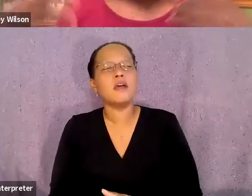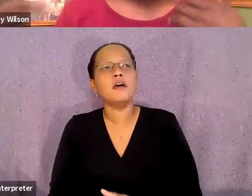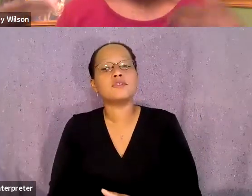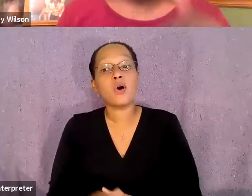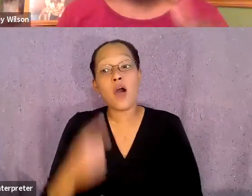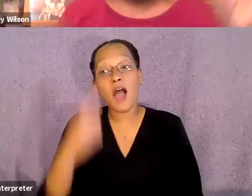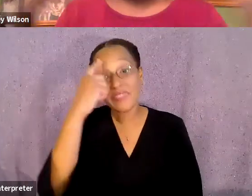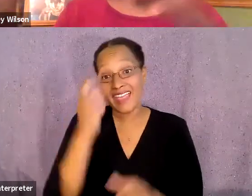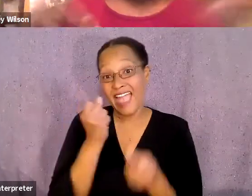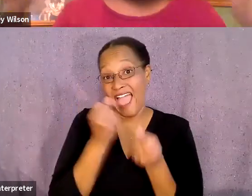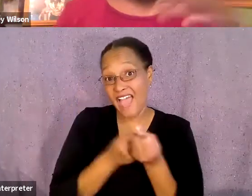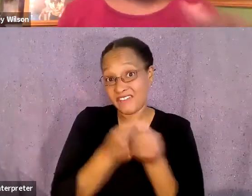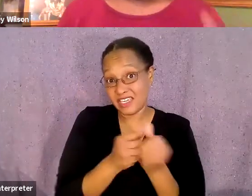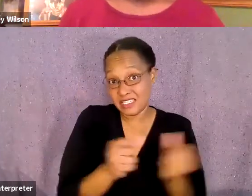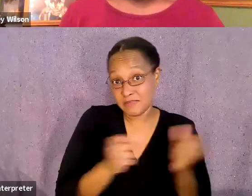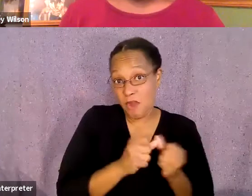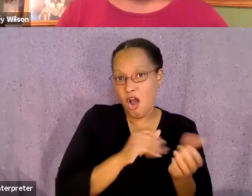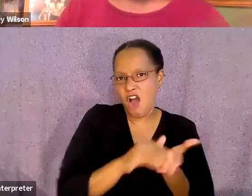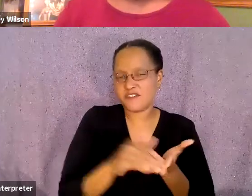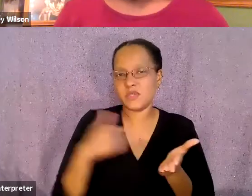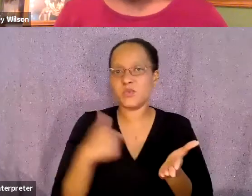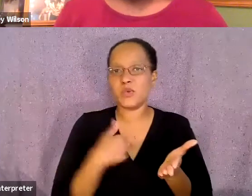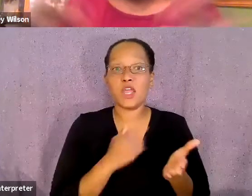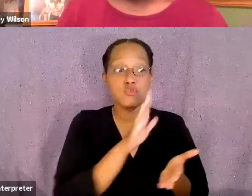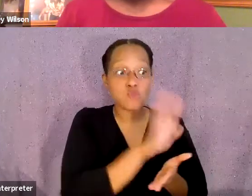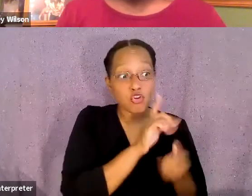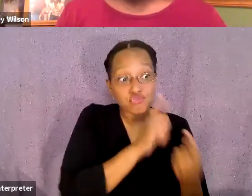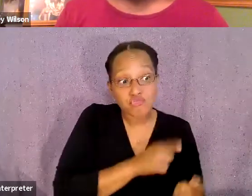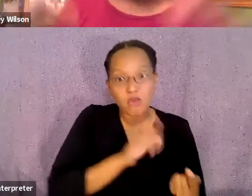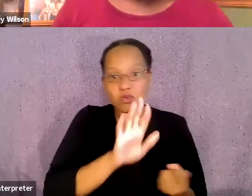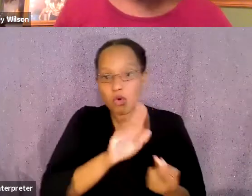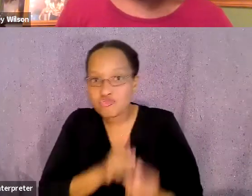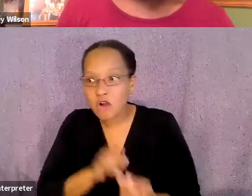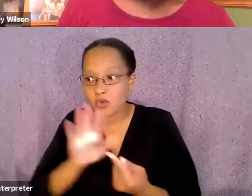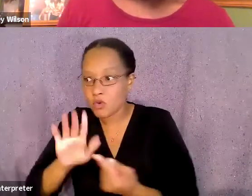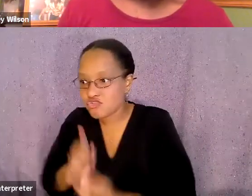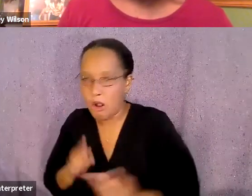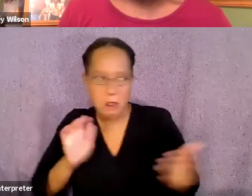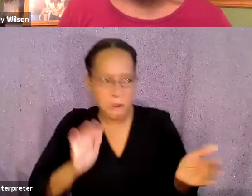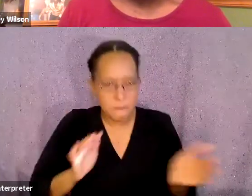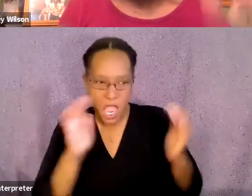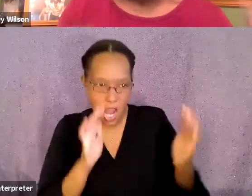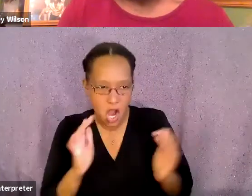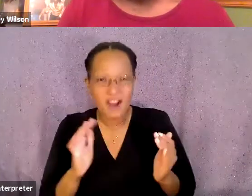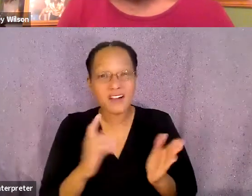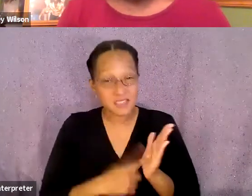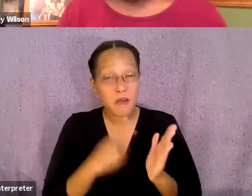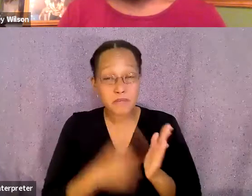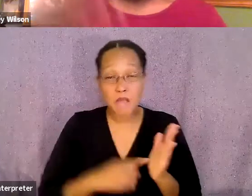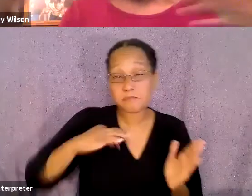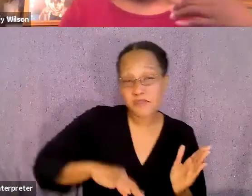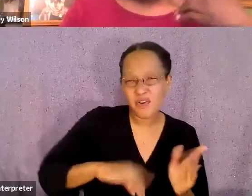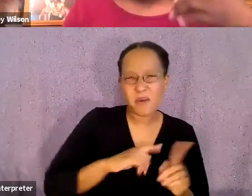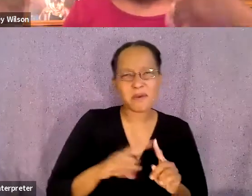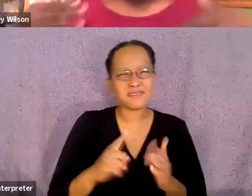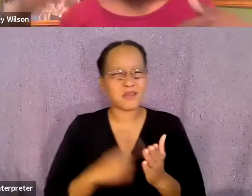in the advocacy space, we like to compare struggles. And I think you get into, it can be useful in certain contexts, but you also get into some trouble. You